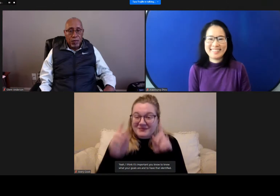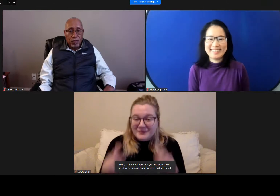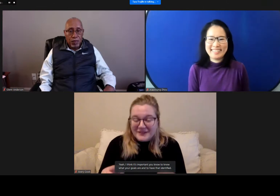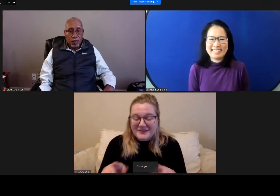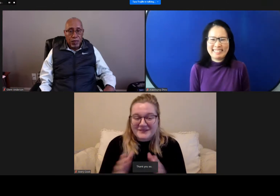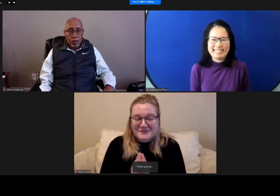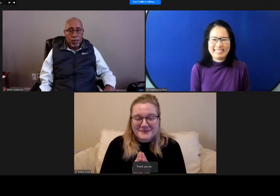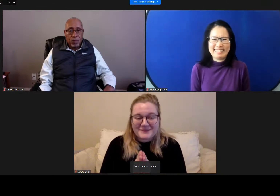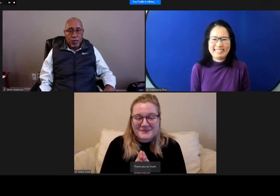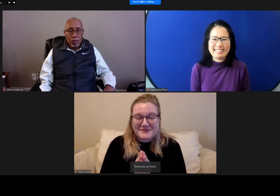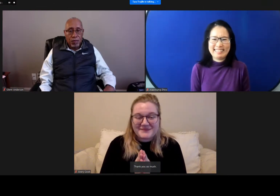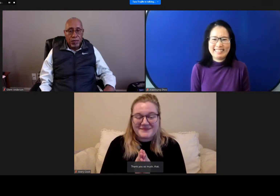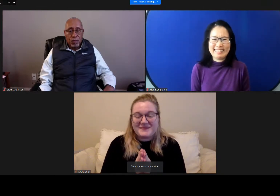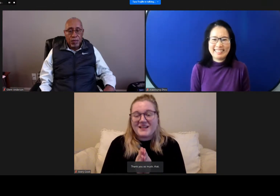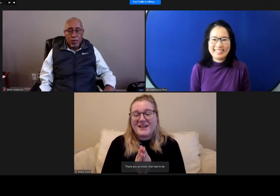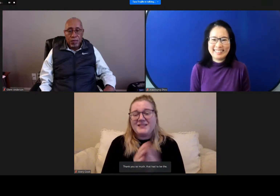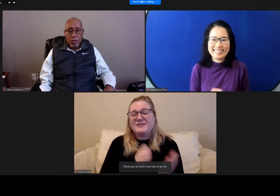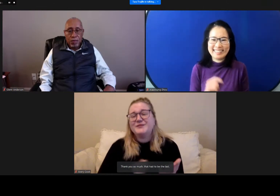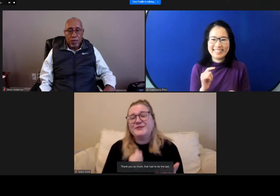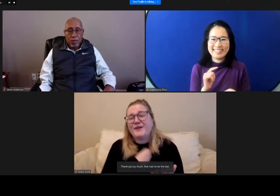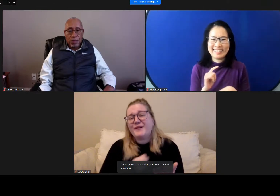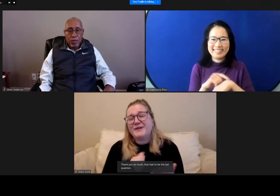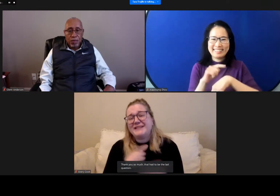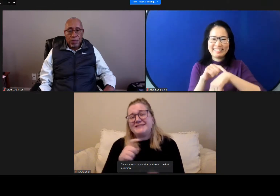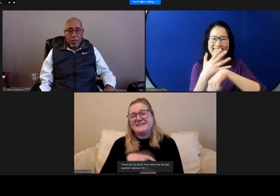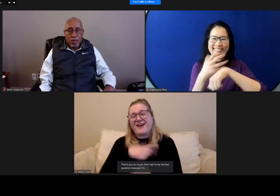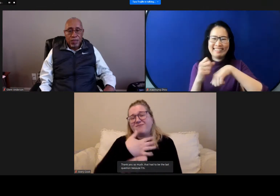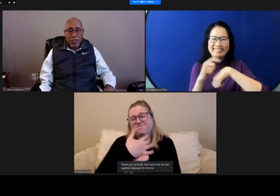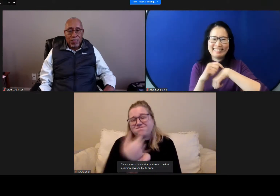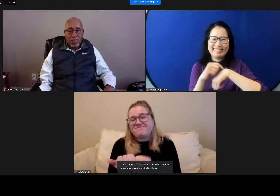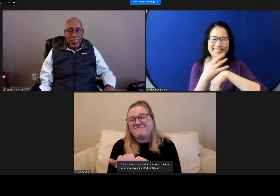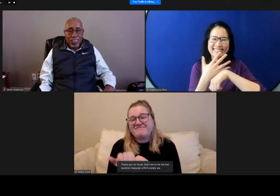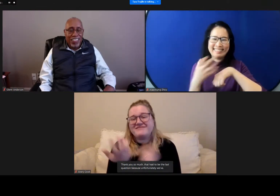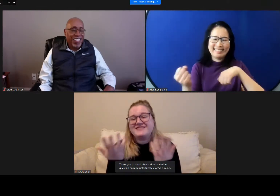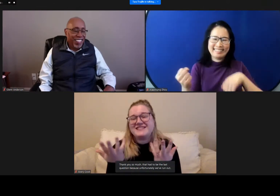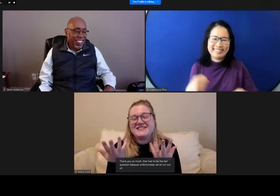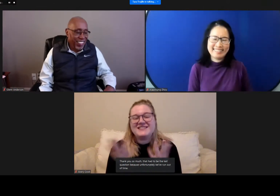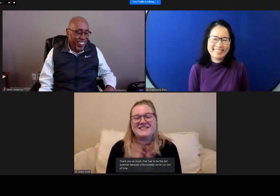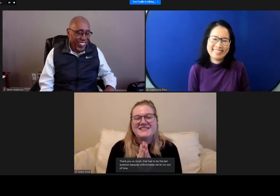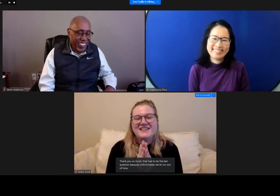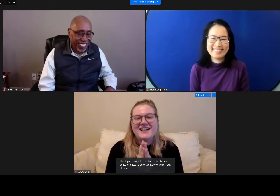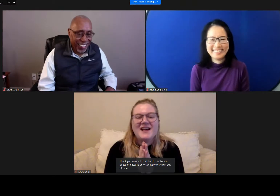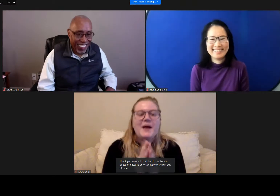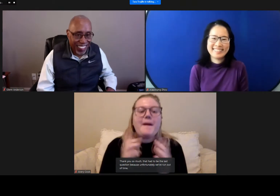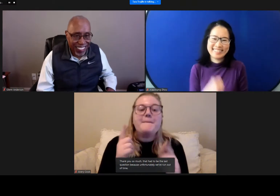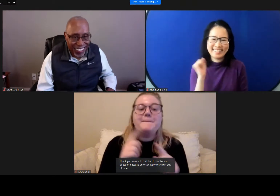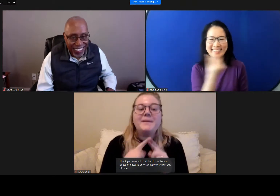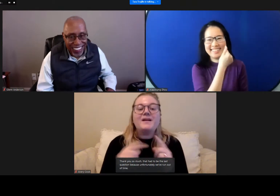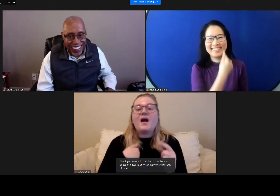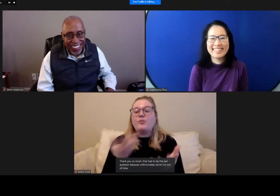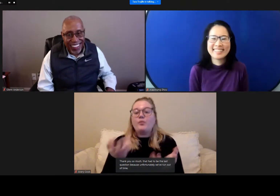Thank you so much. That had to be the last question because unfortunately we've run out of time.